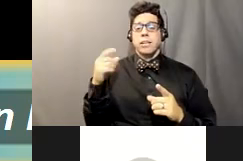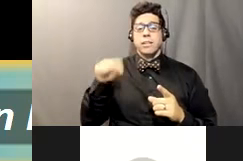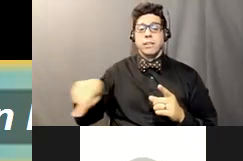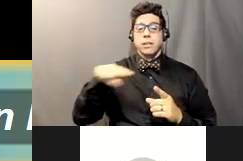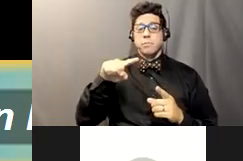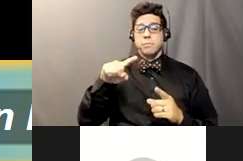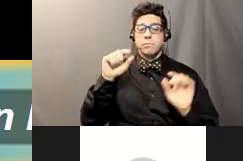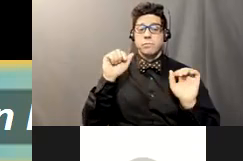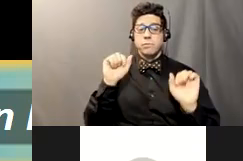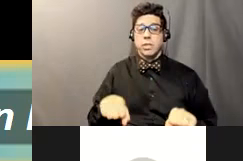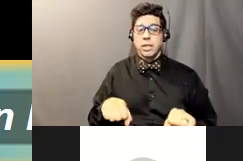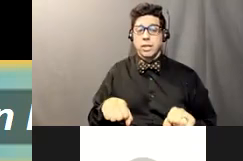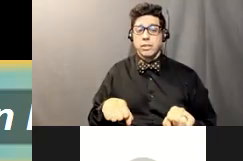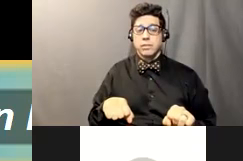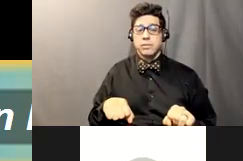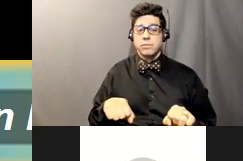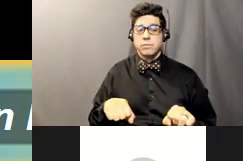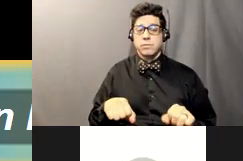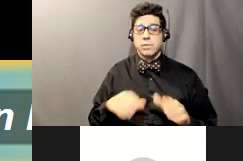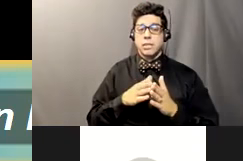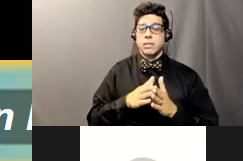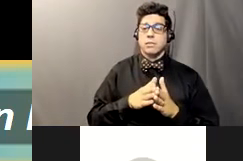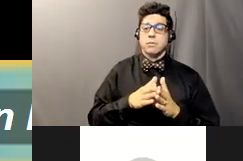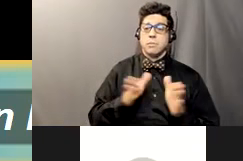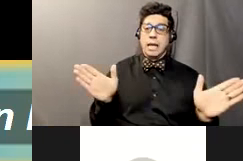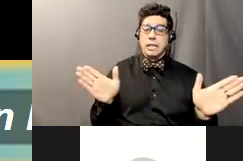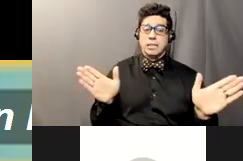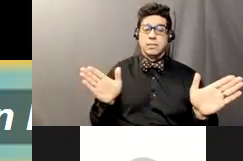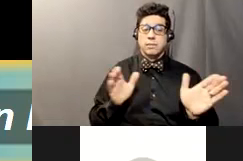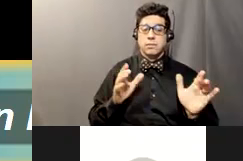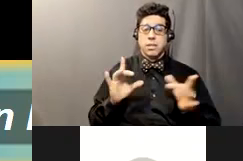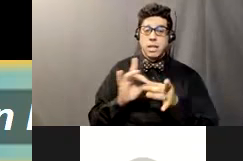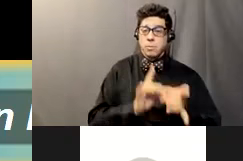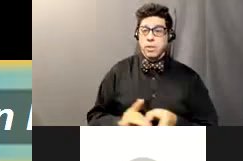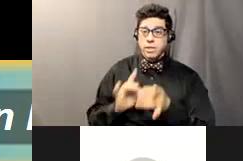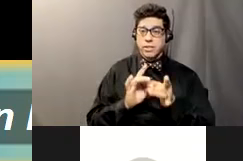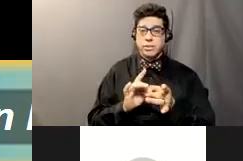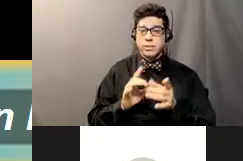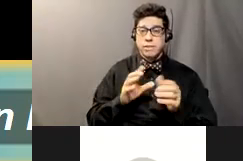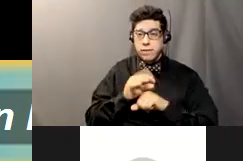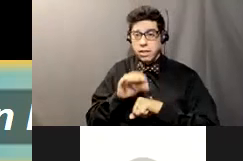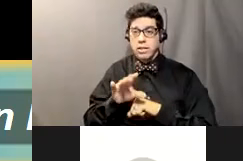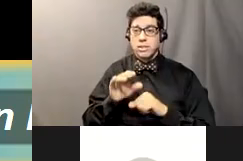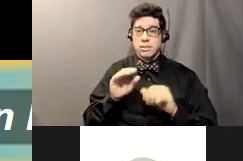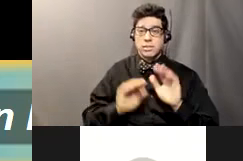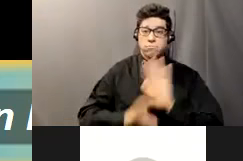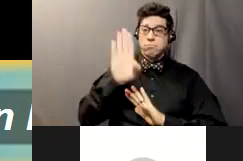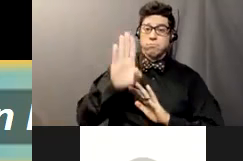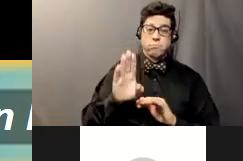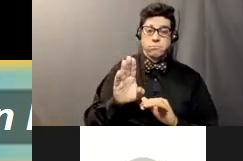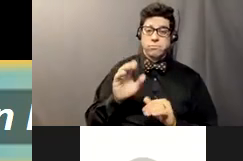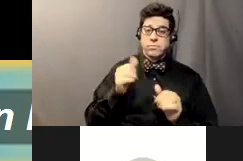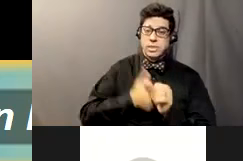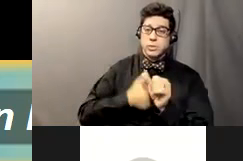collaborate and advise and amplify all of the other subcommittees' work. So we're hoping to visit every